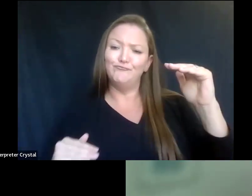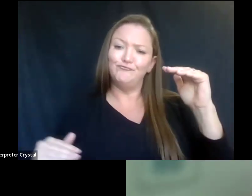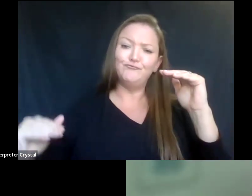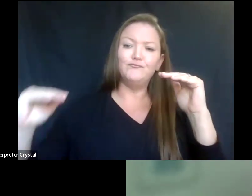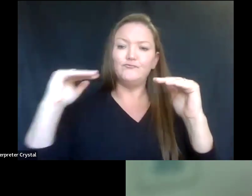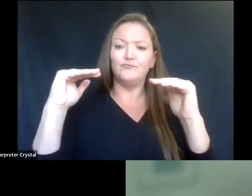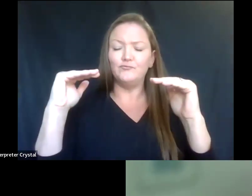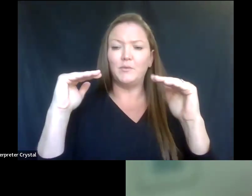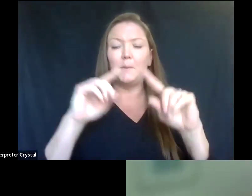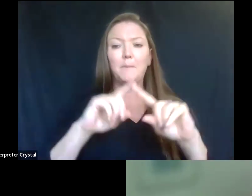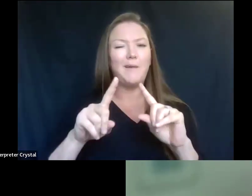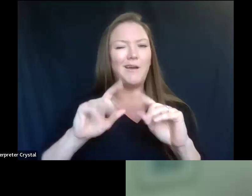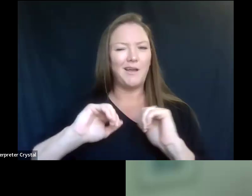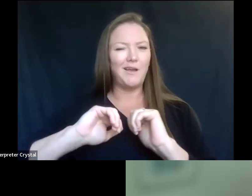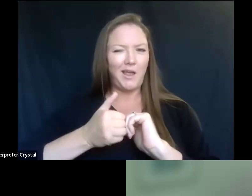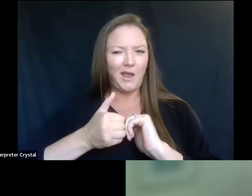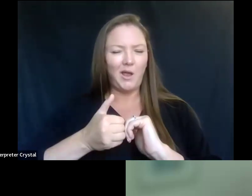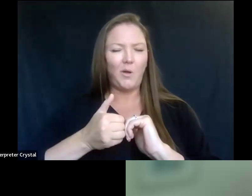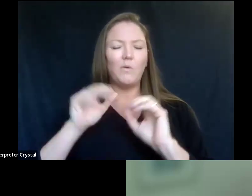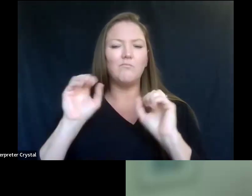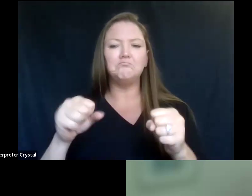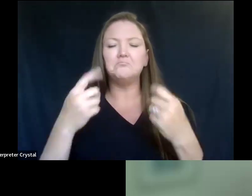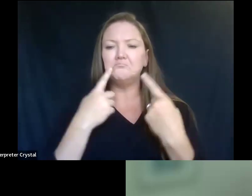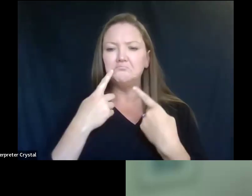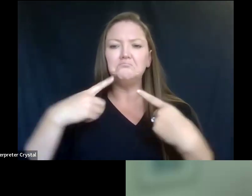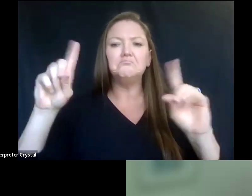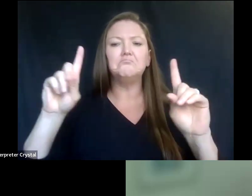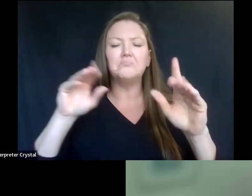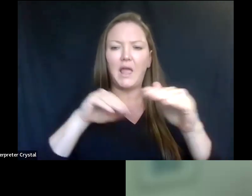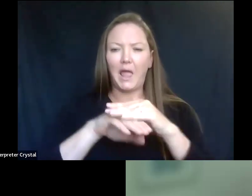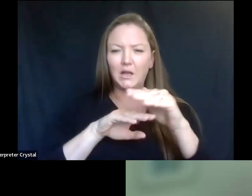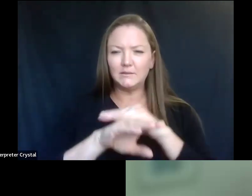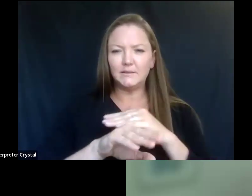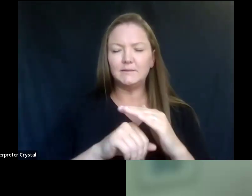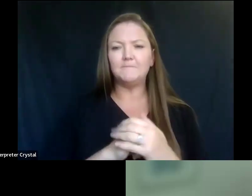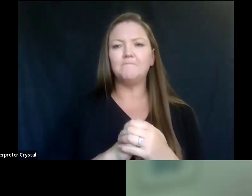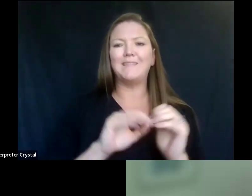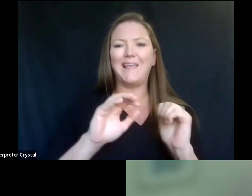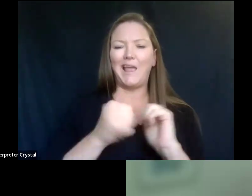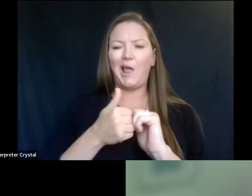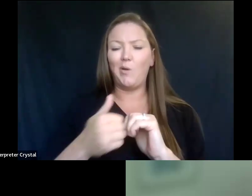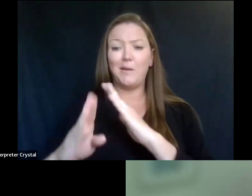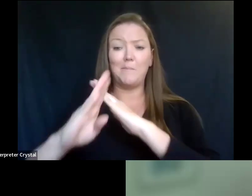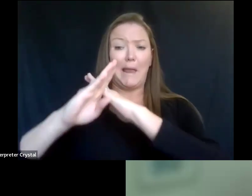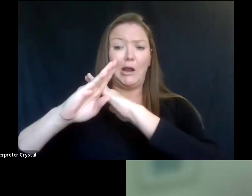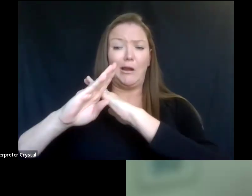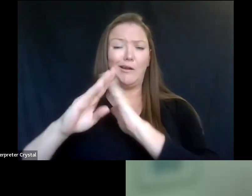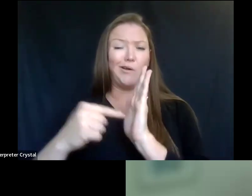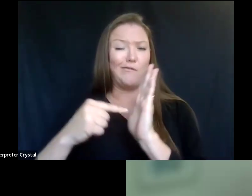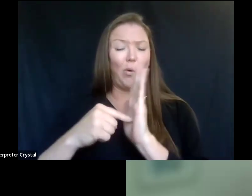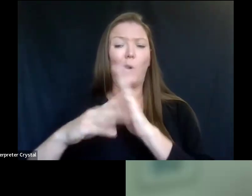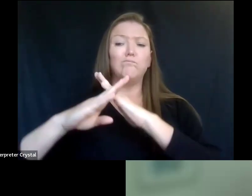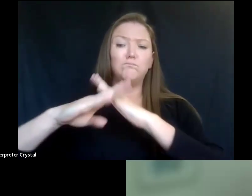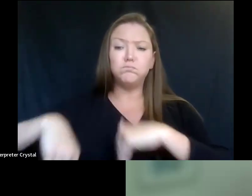how do we accomplish access, and how do we overcome barriers to affordability, and